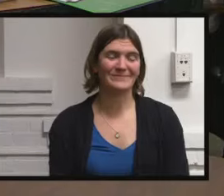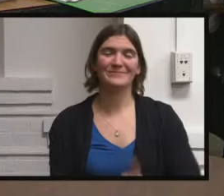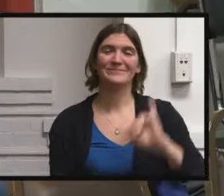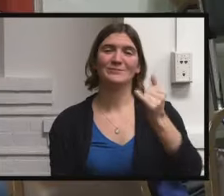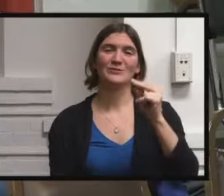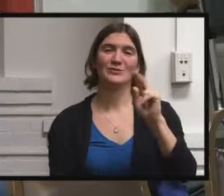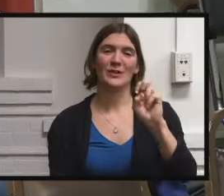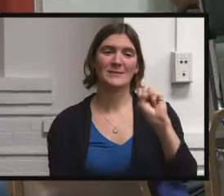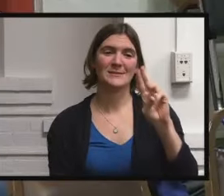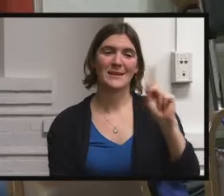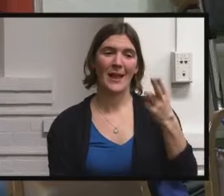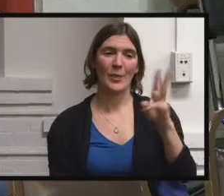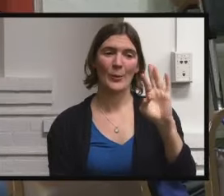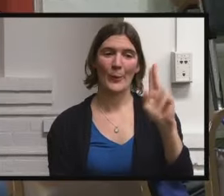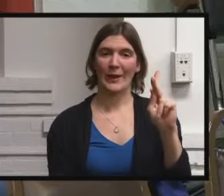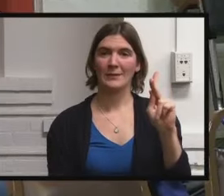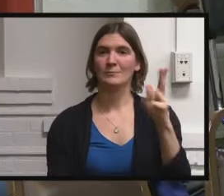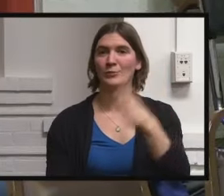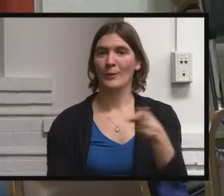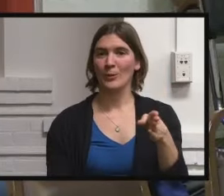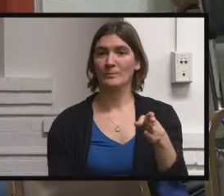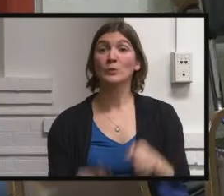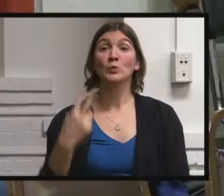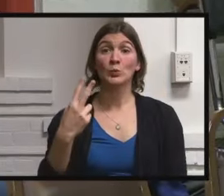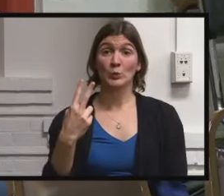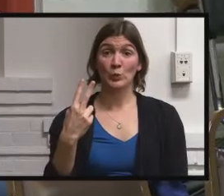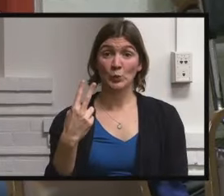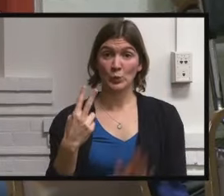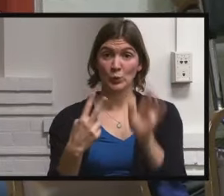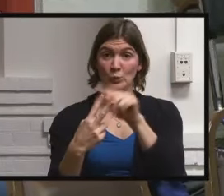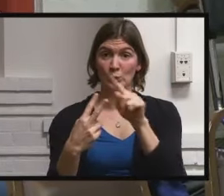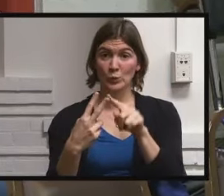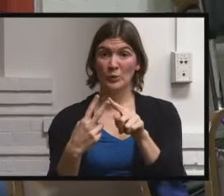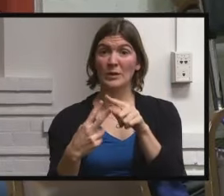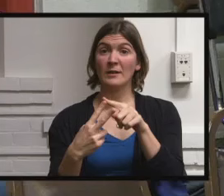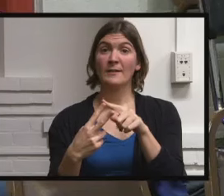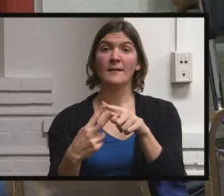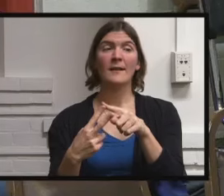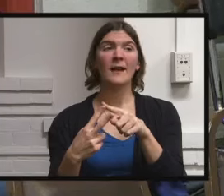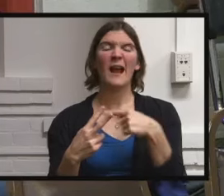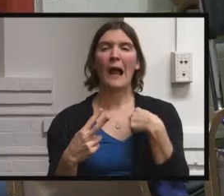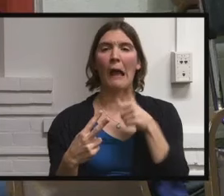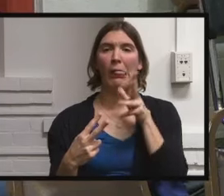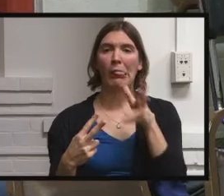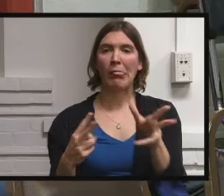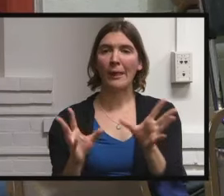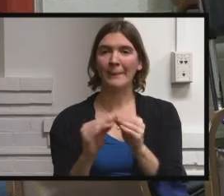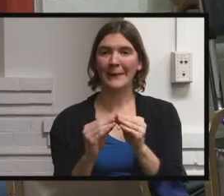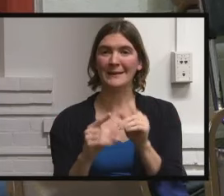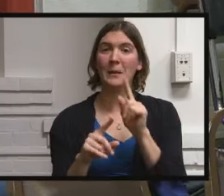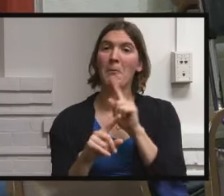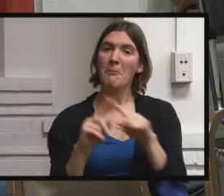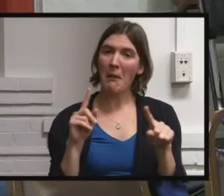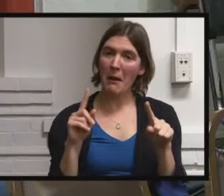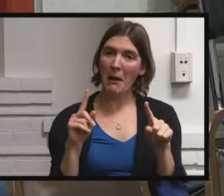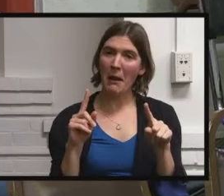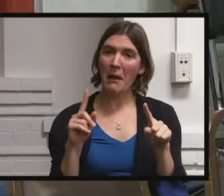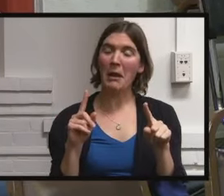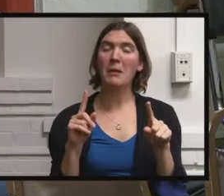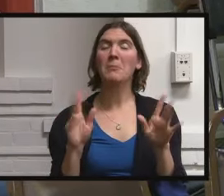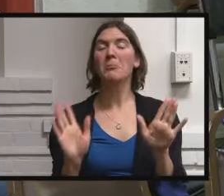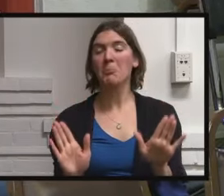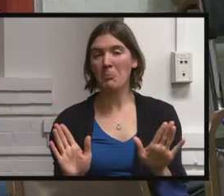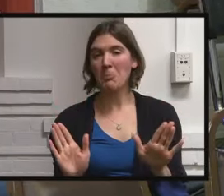Jane Southworth, Brattleboro. Two things. I'm not a fan of meetings, but perhaps in terms of